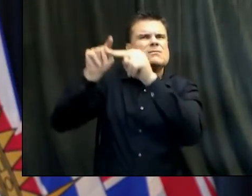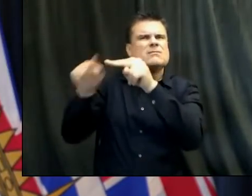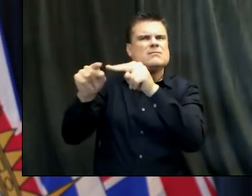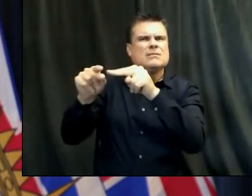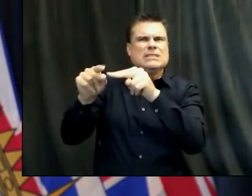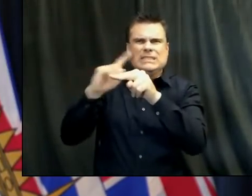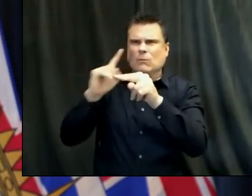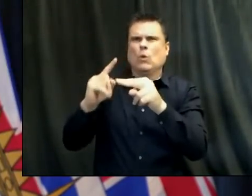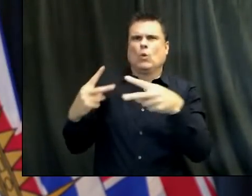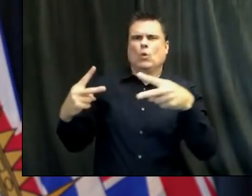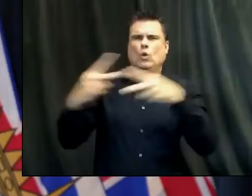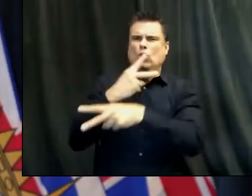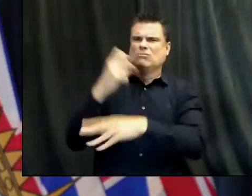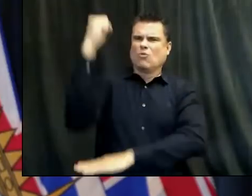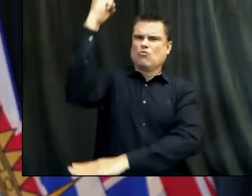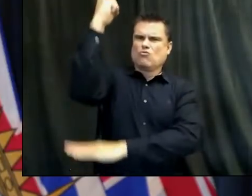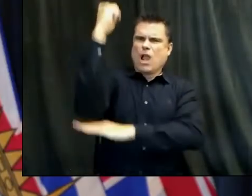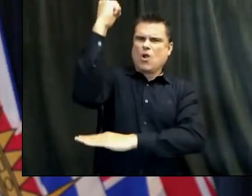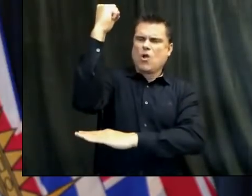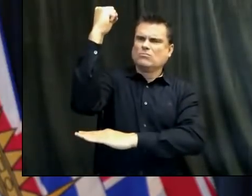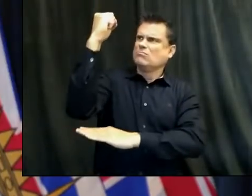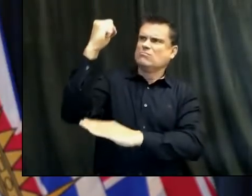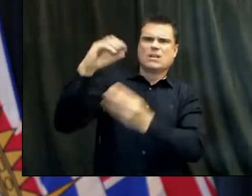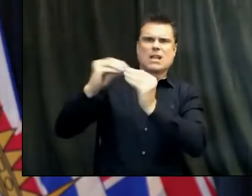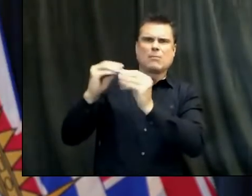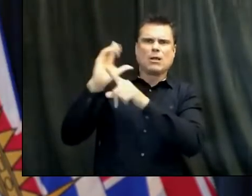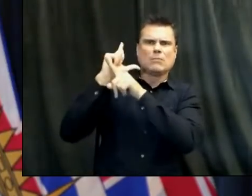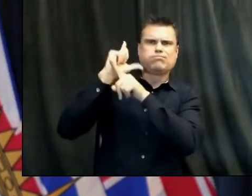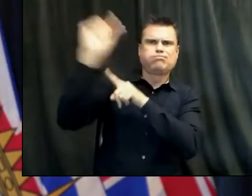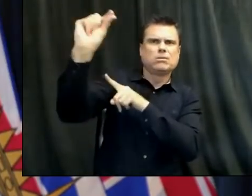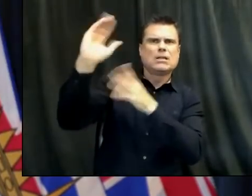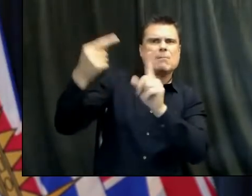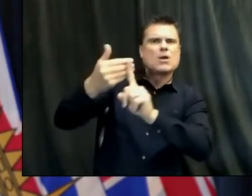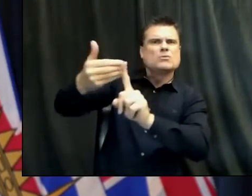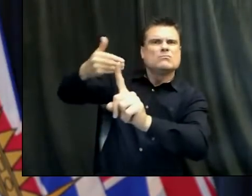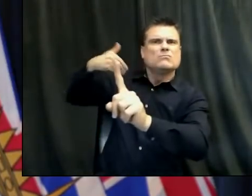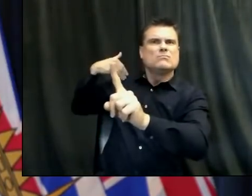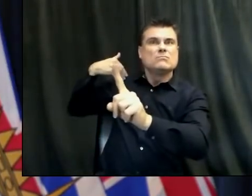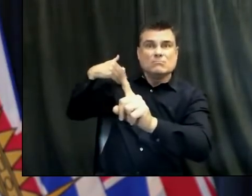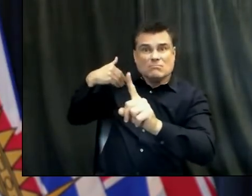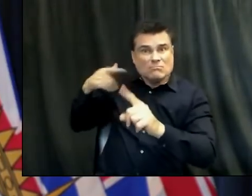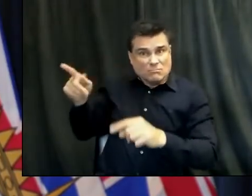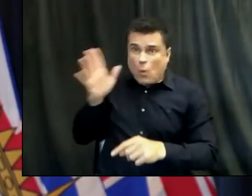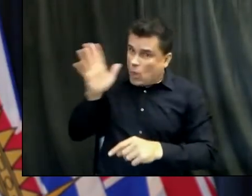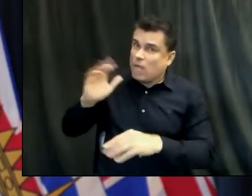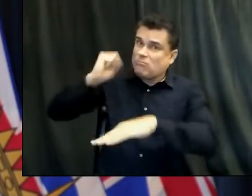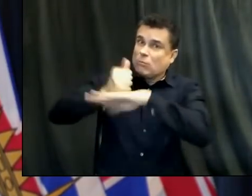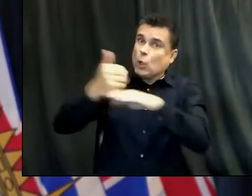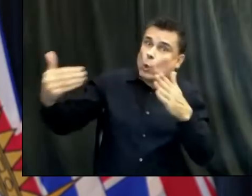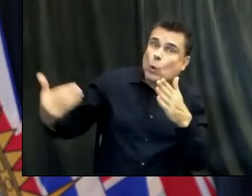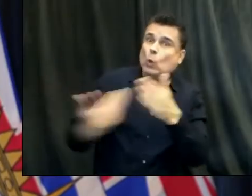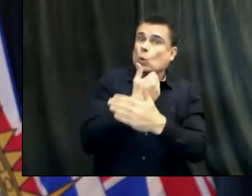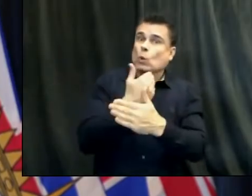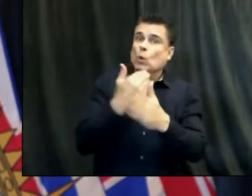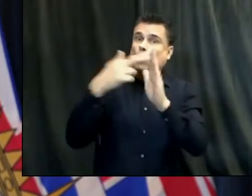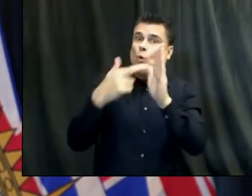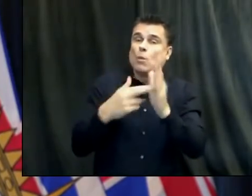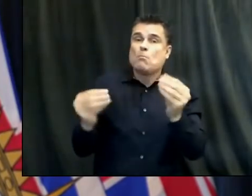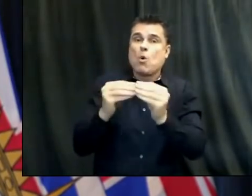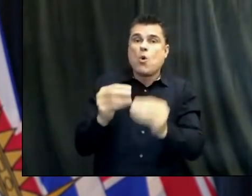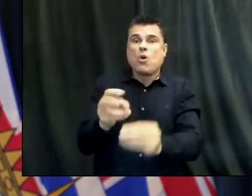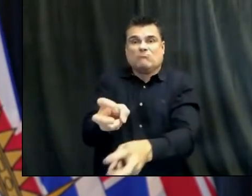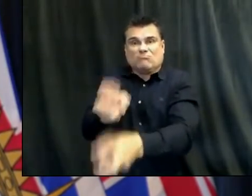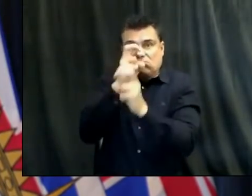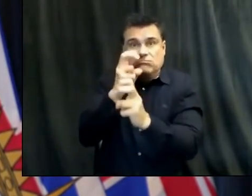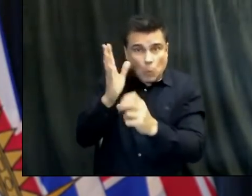might be on the table, and how soon could we hear of those possible measures? Of course, we're looking at things very carefully, and what we're